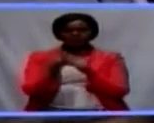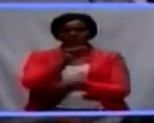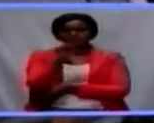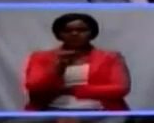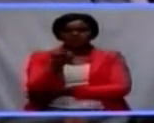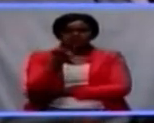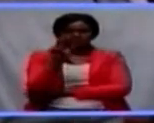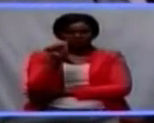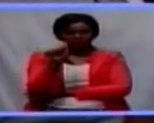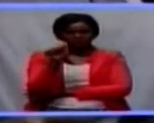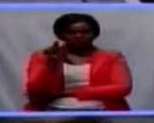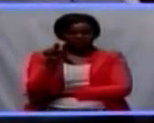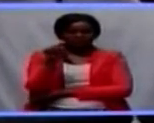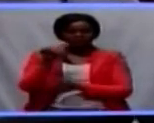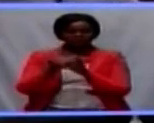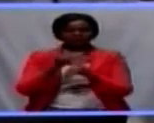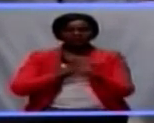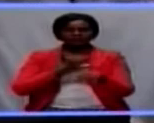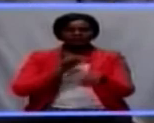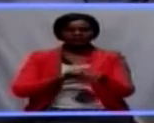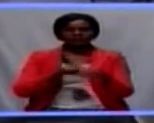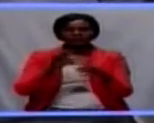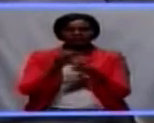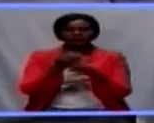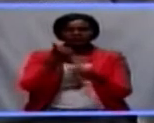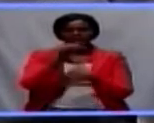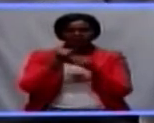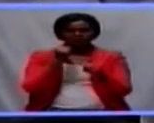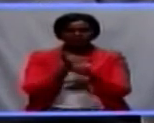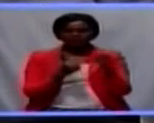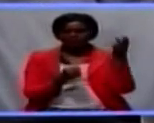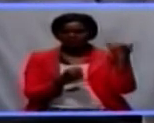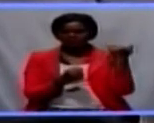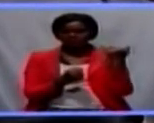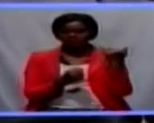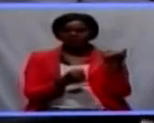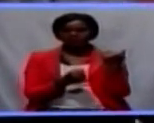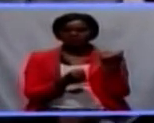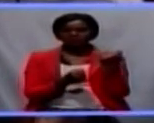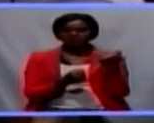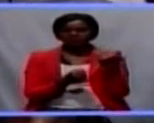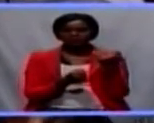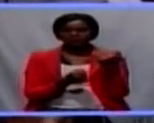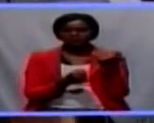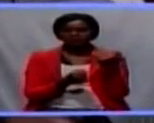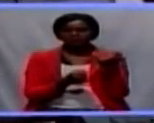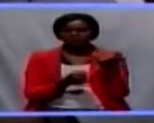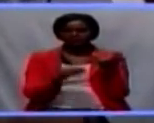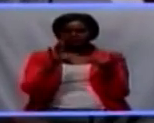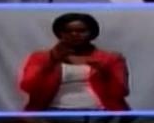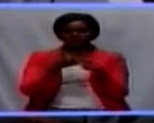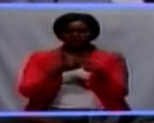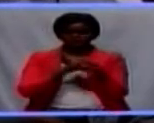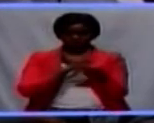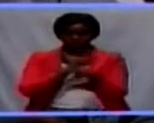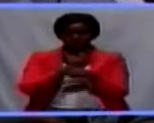ZRA, in my time, even 10 years ago before I left, when I was Commissioner of Customs, and in my 7 months after I